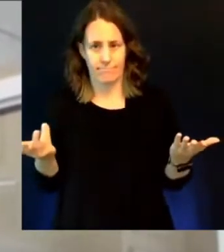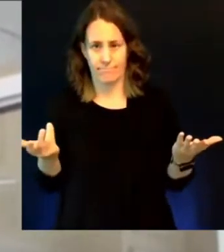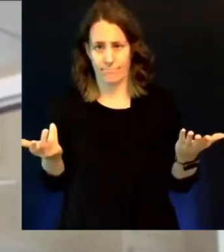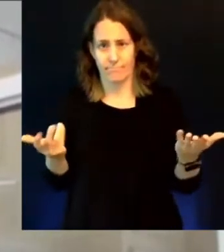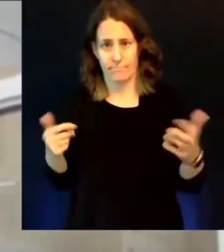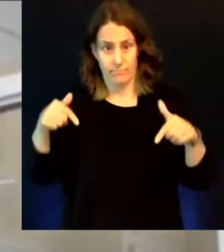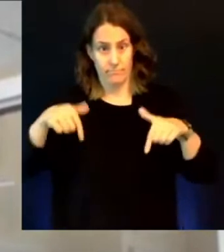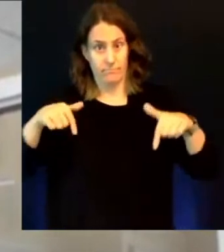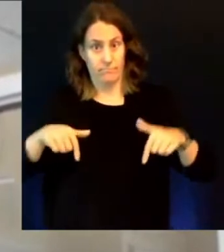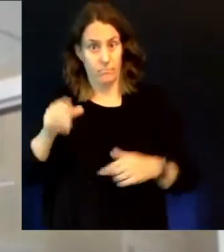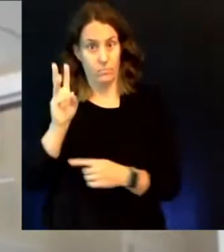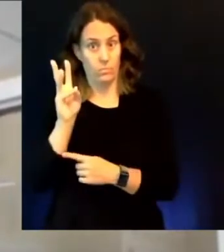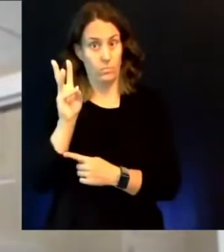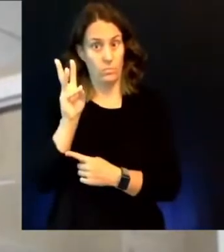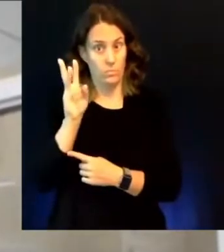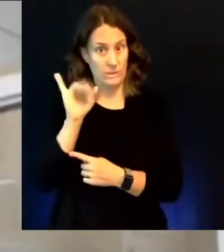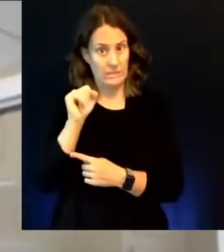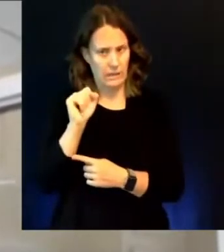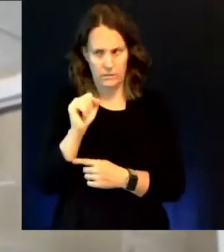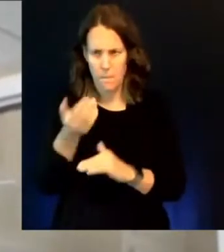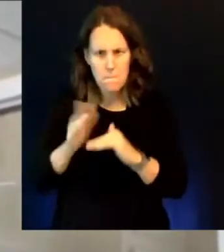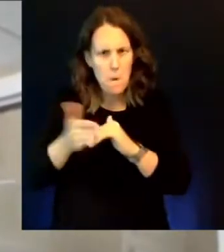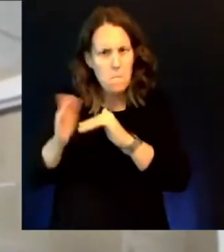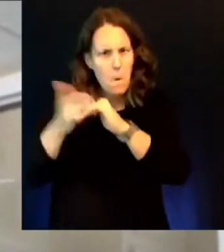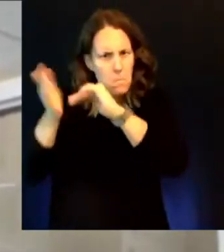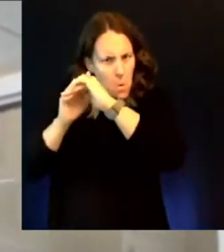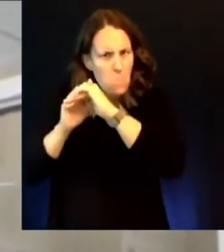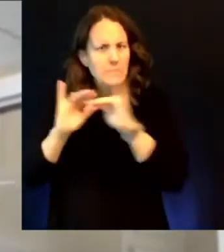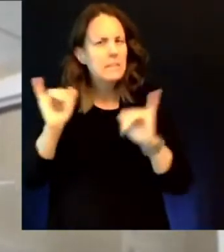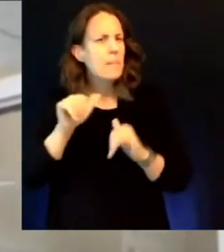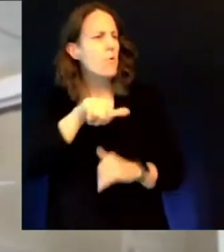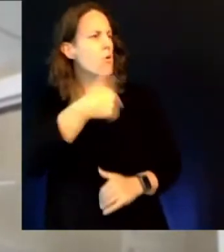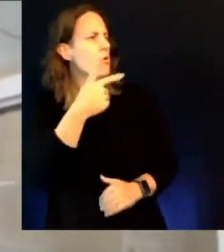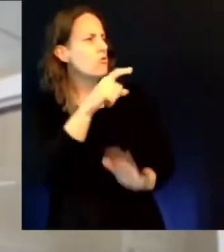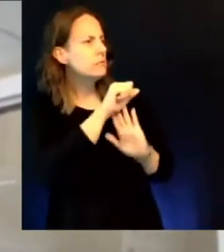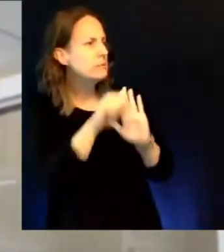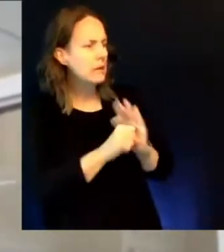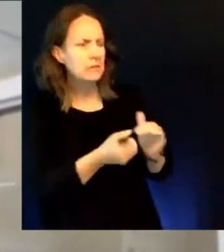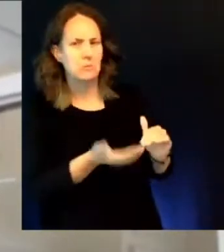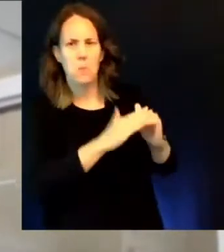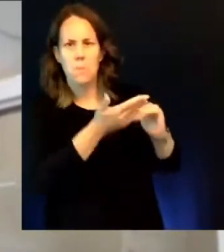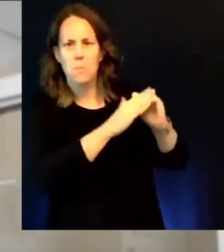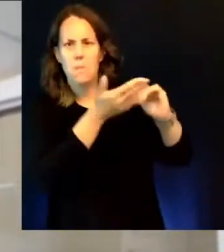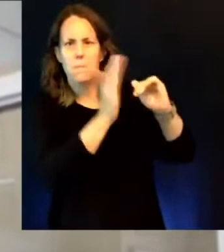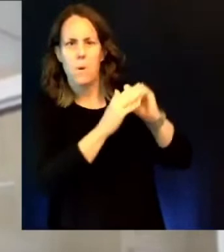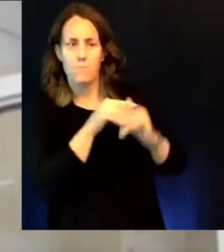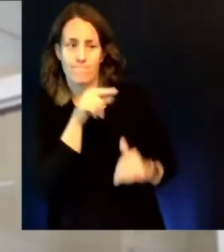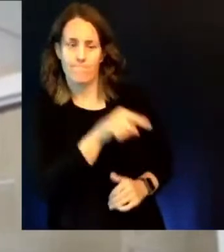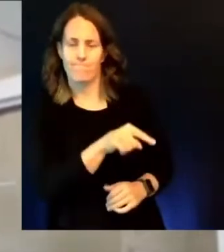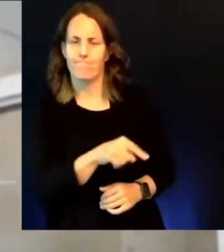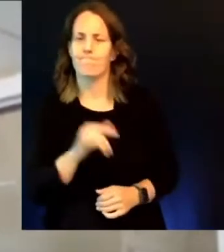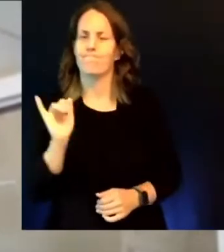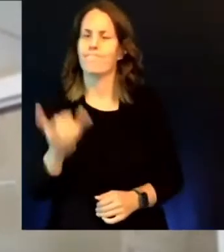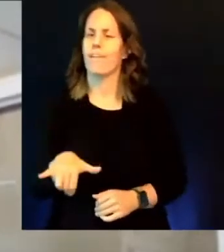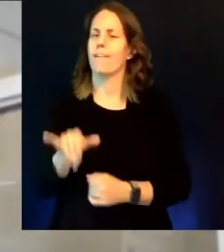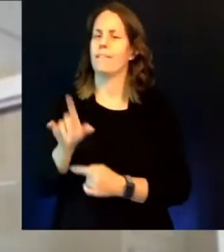vaccination is protective against severe disease and hospitalization at any level of